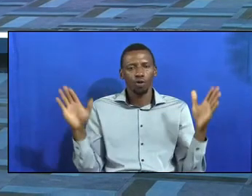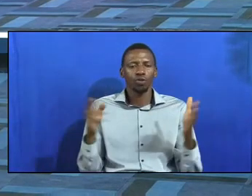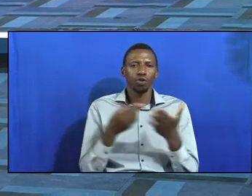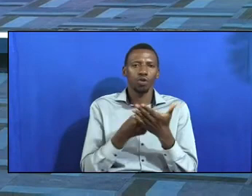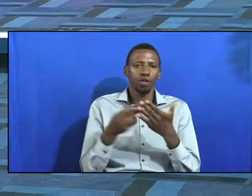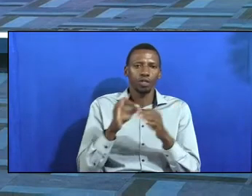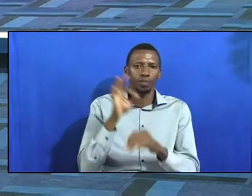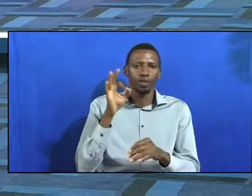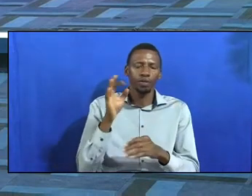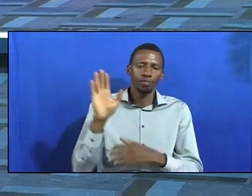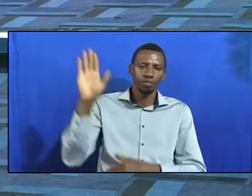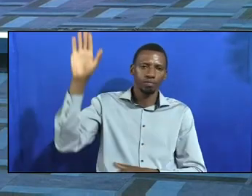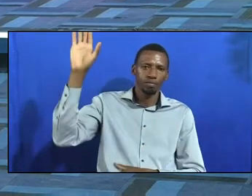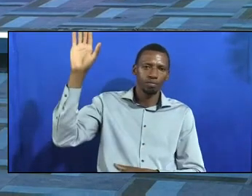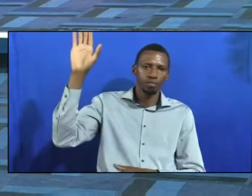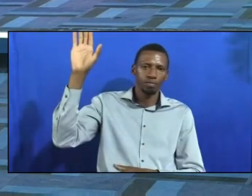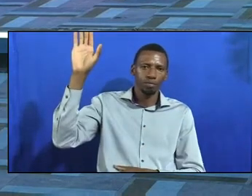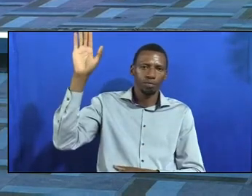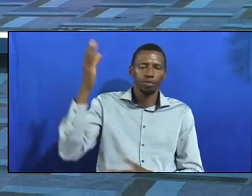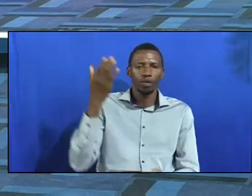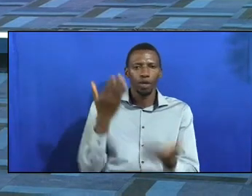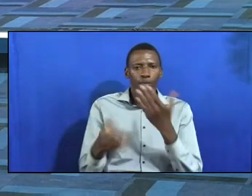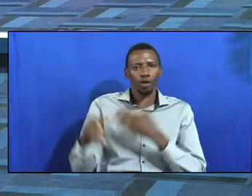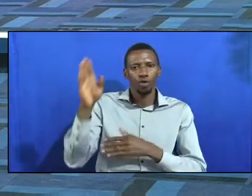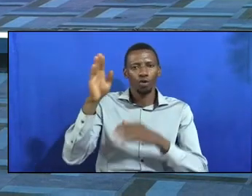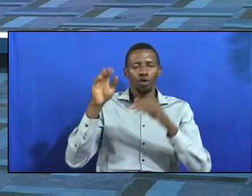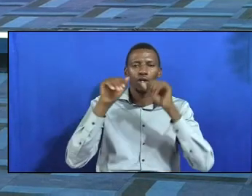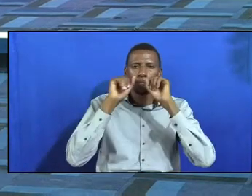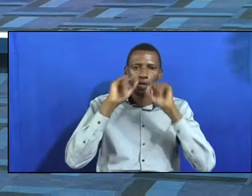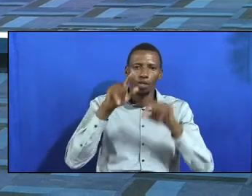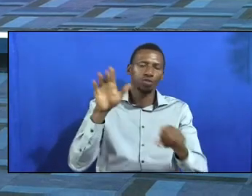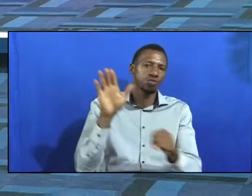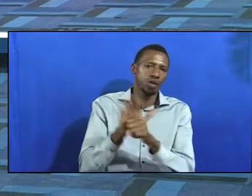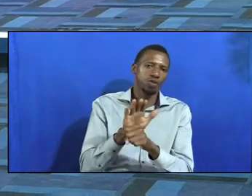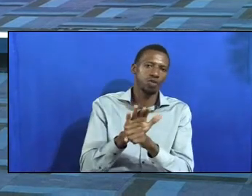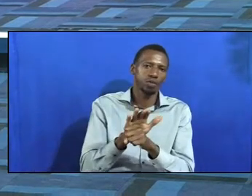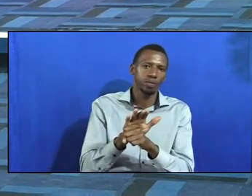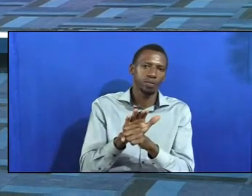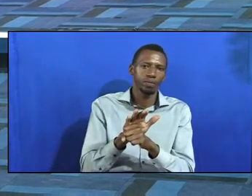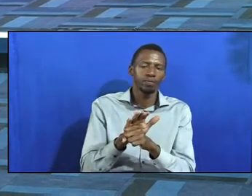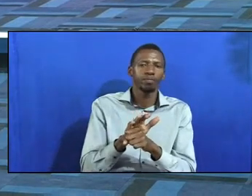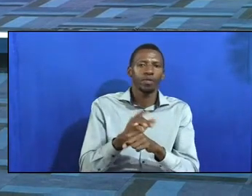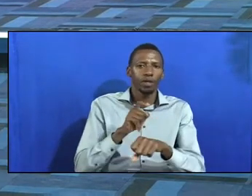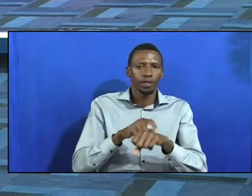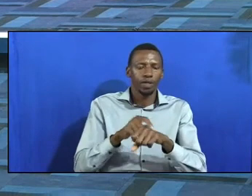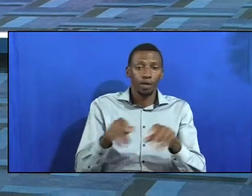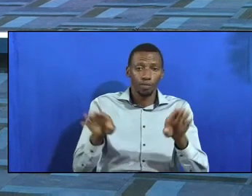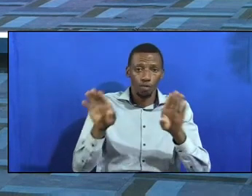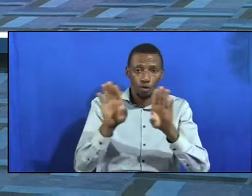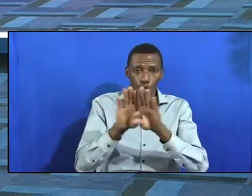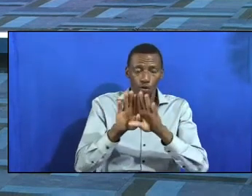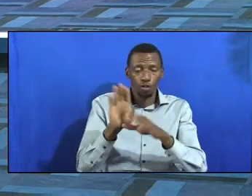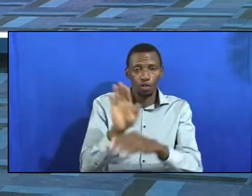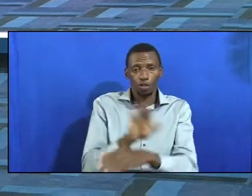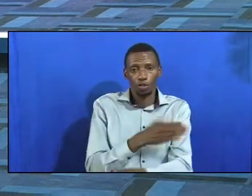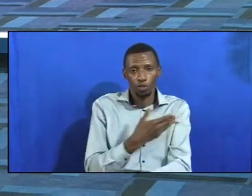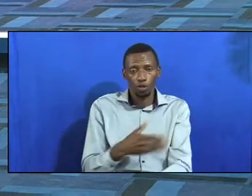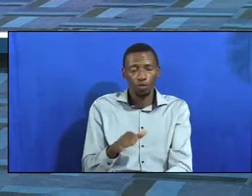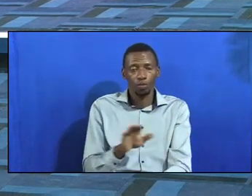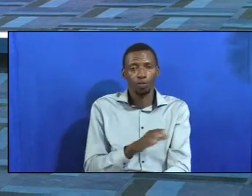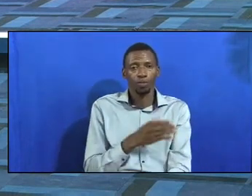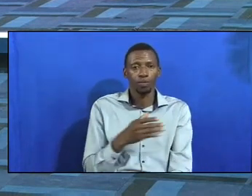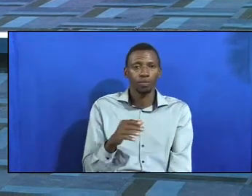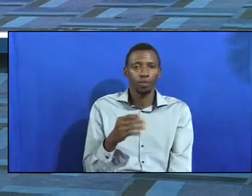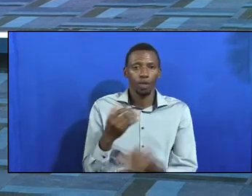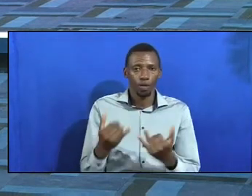May God bless you abundantly. Hands down, as we do the closing song. We want to do the closing